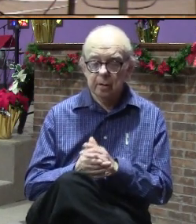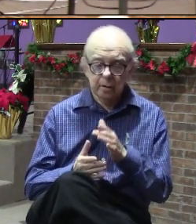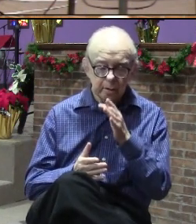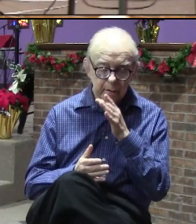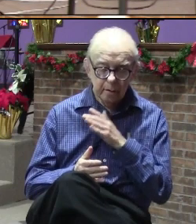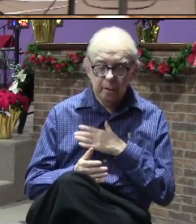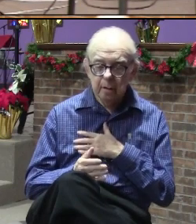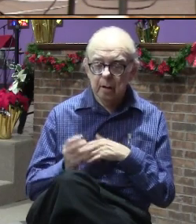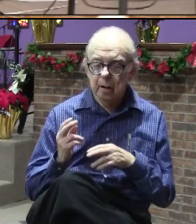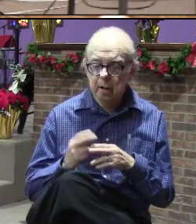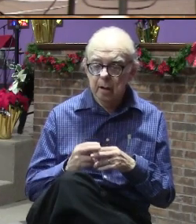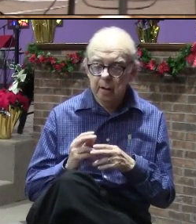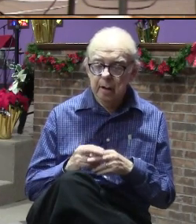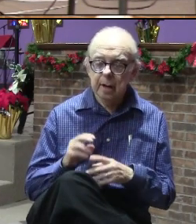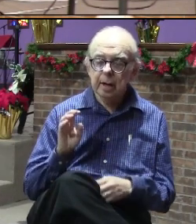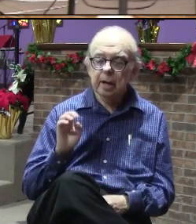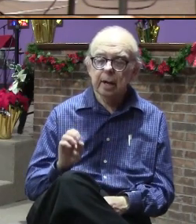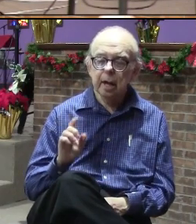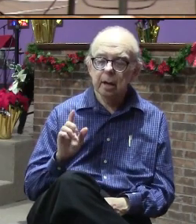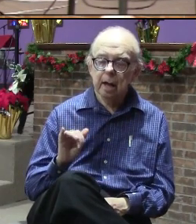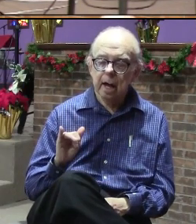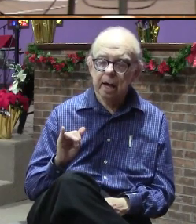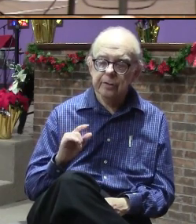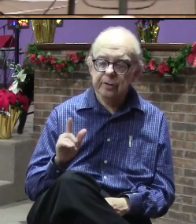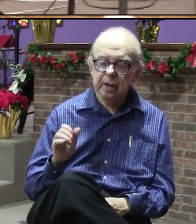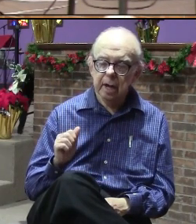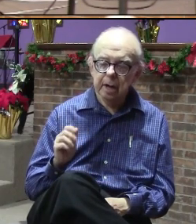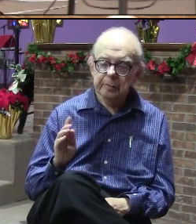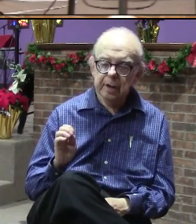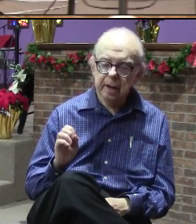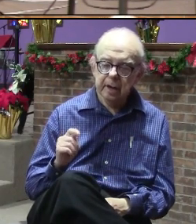by the name of Elizabeth.